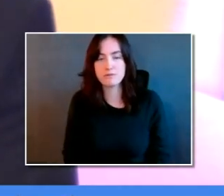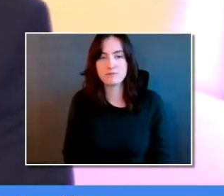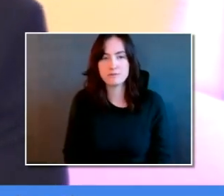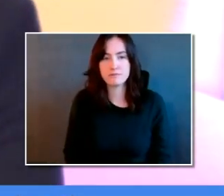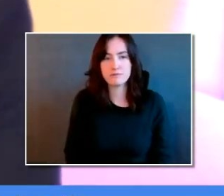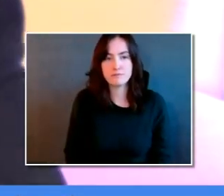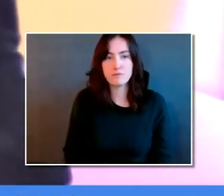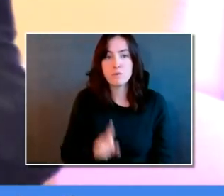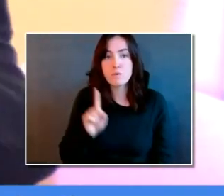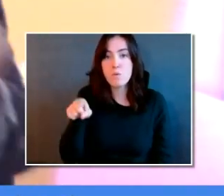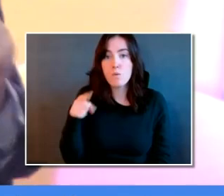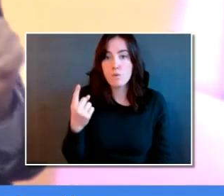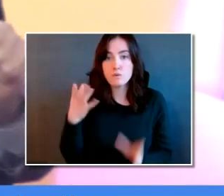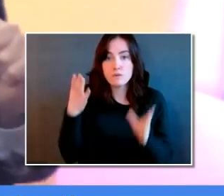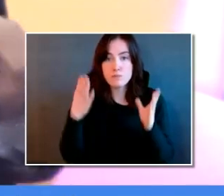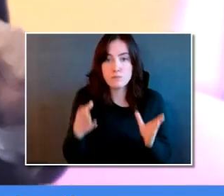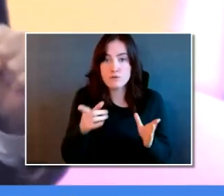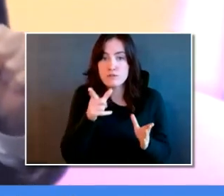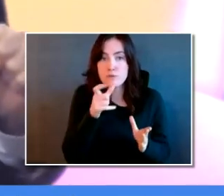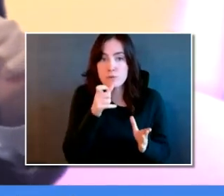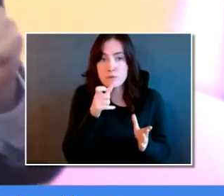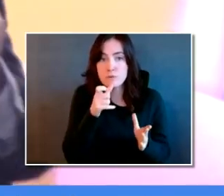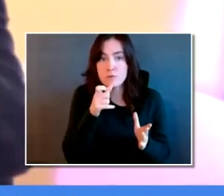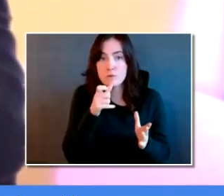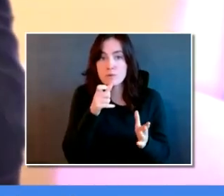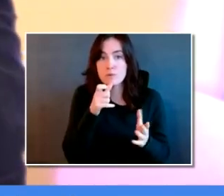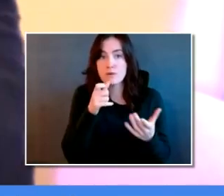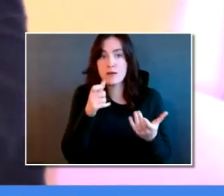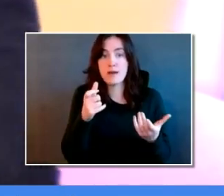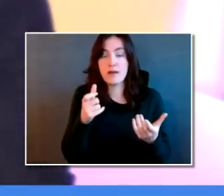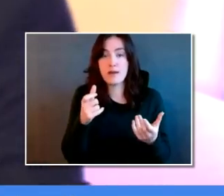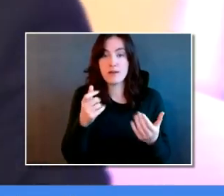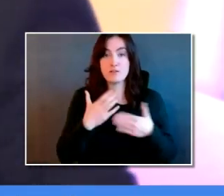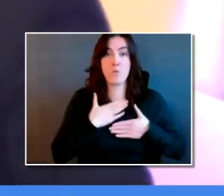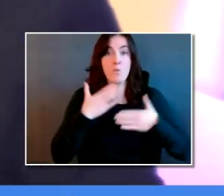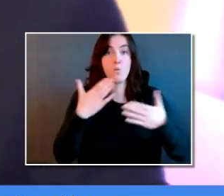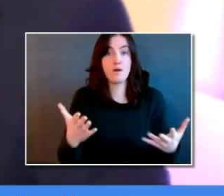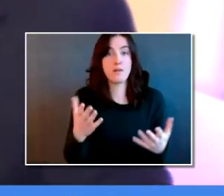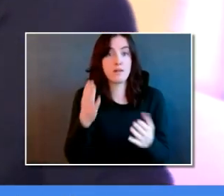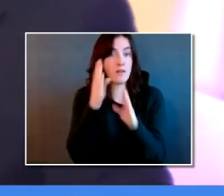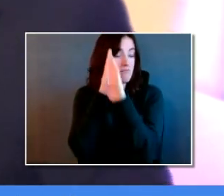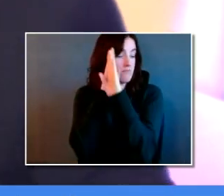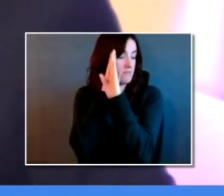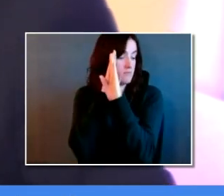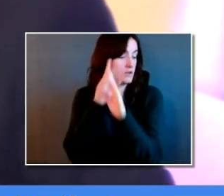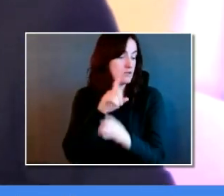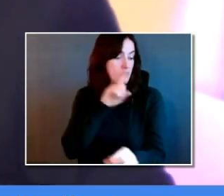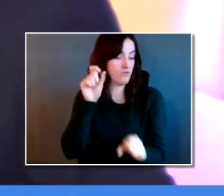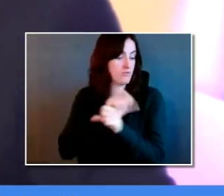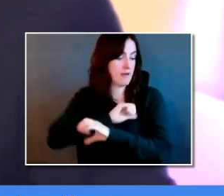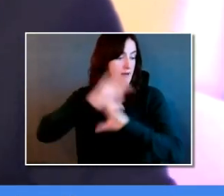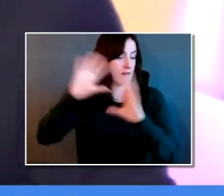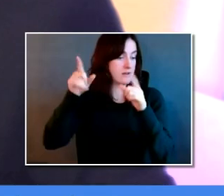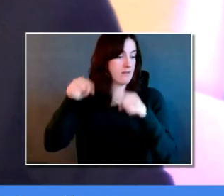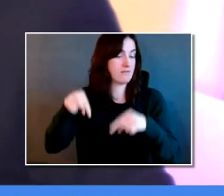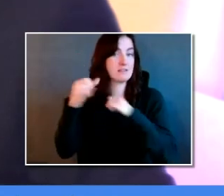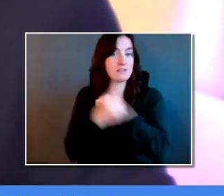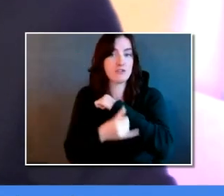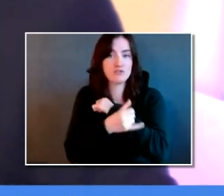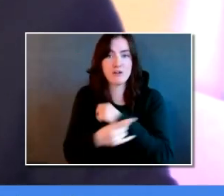Only someone deliberately blind to the realities of this country would think that white working class people